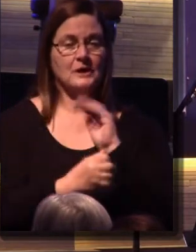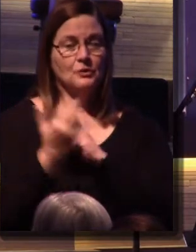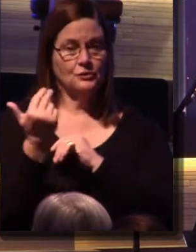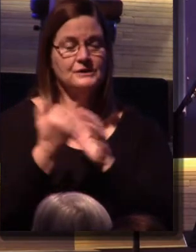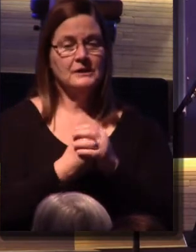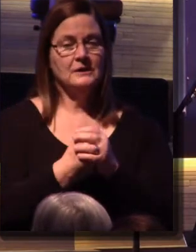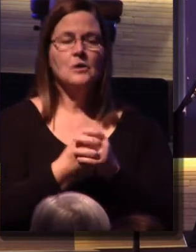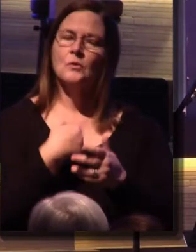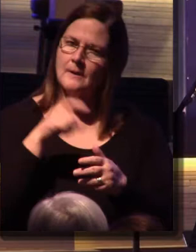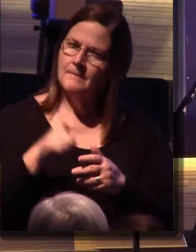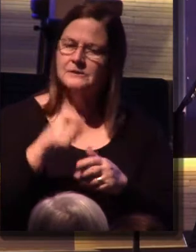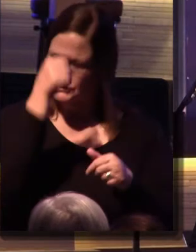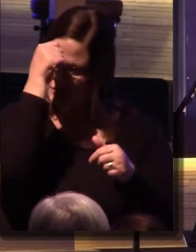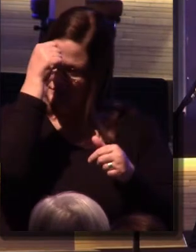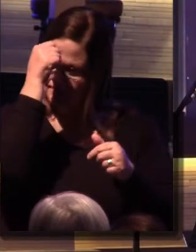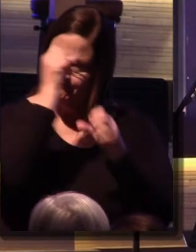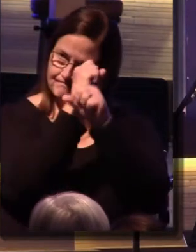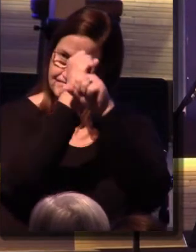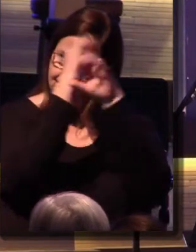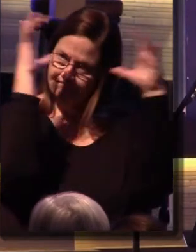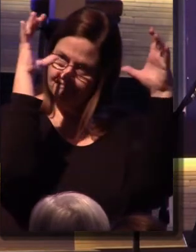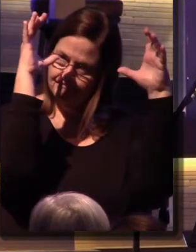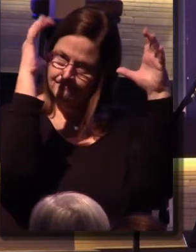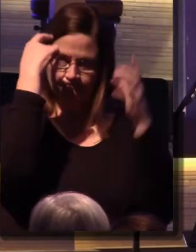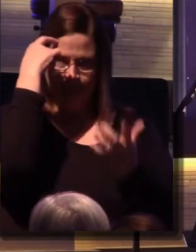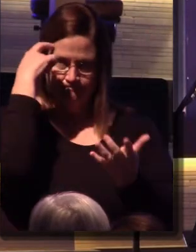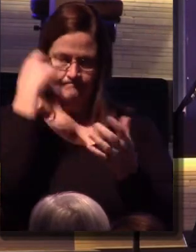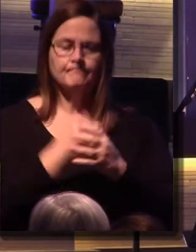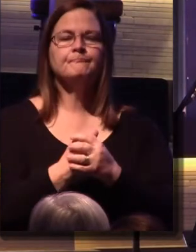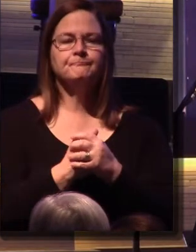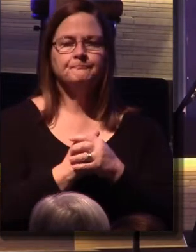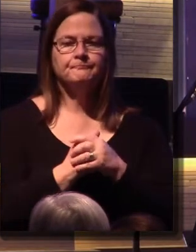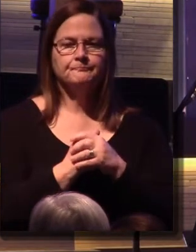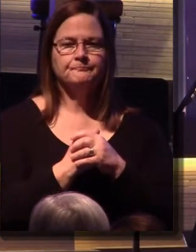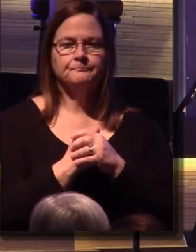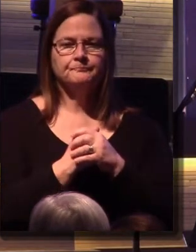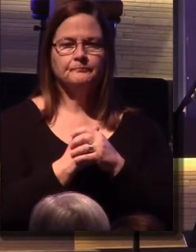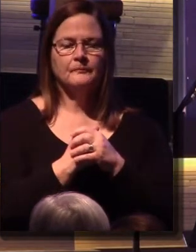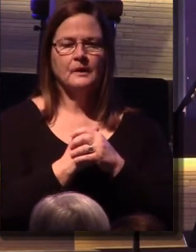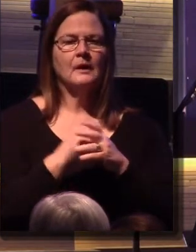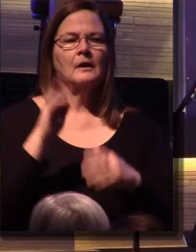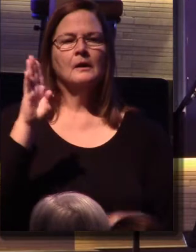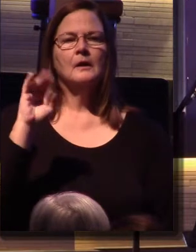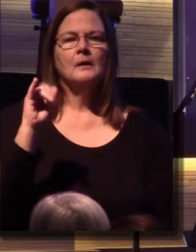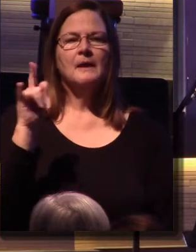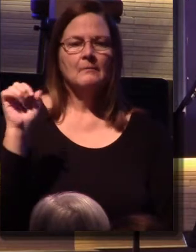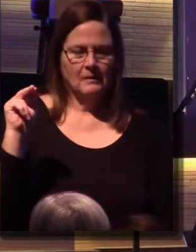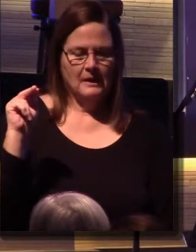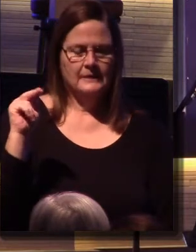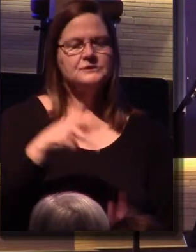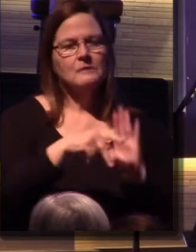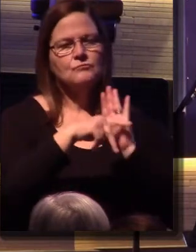chapter 13, we must keep that picture in our minds. And so Babylon